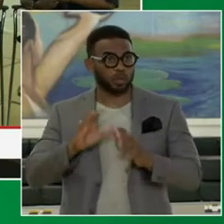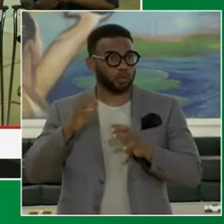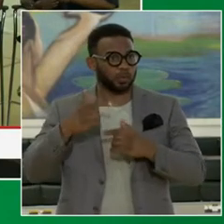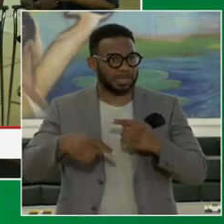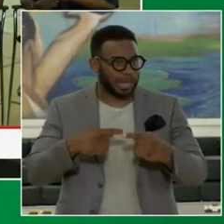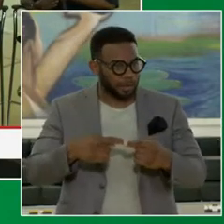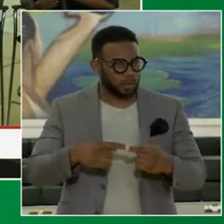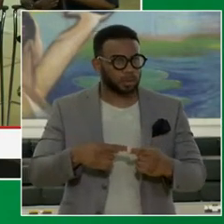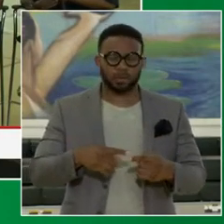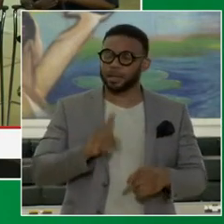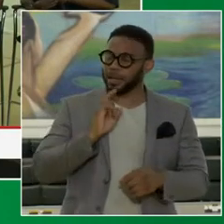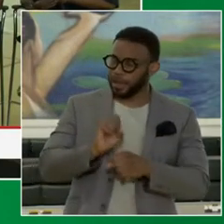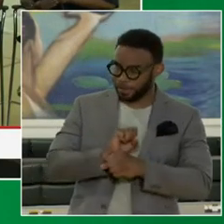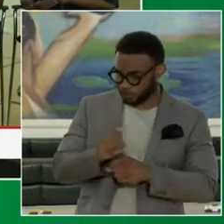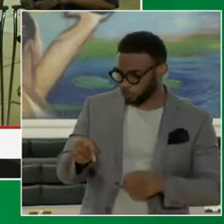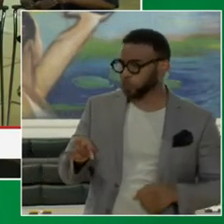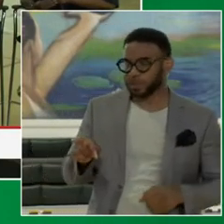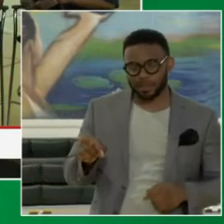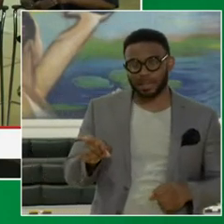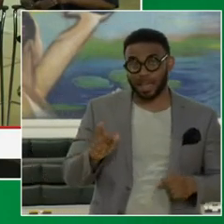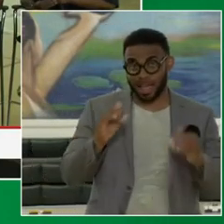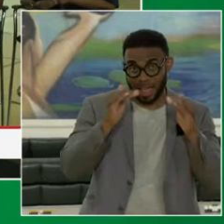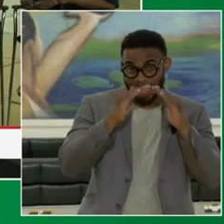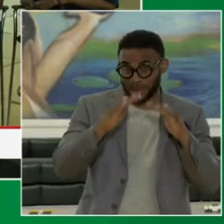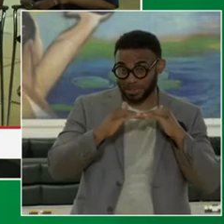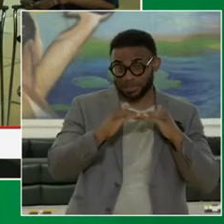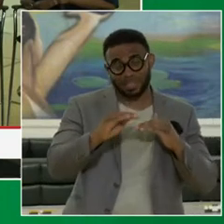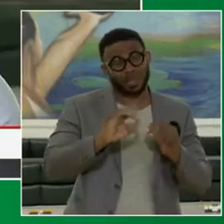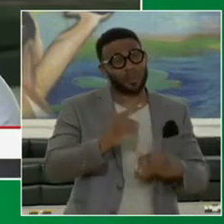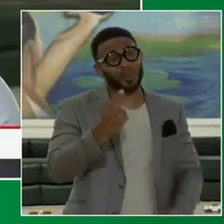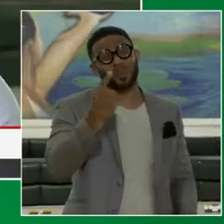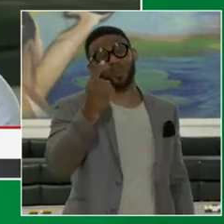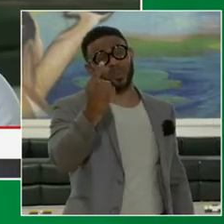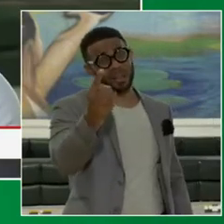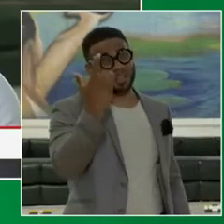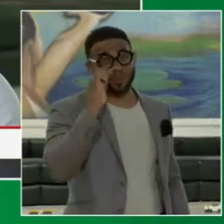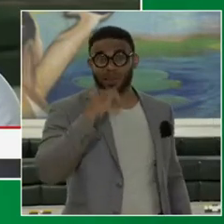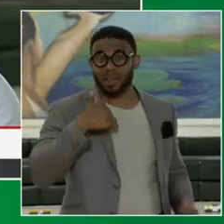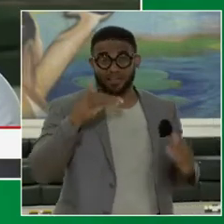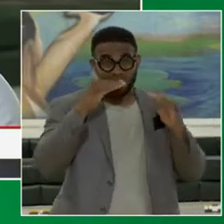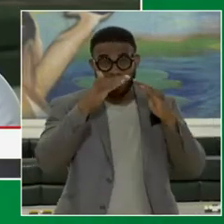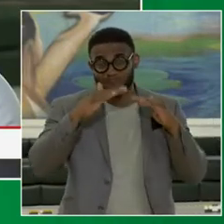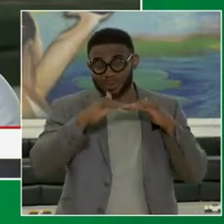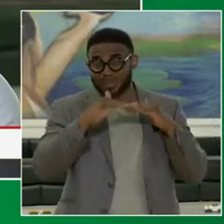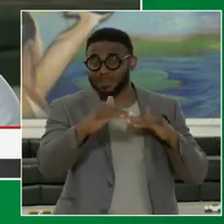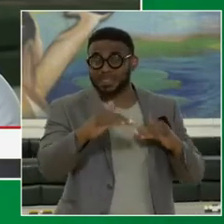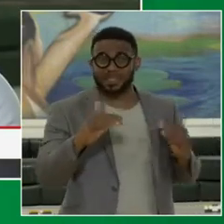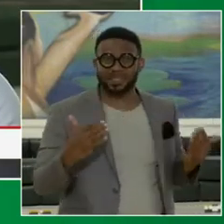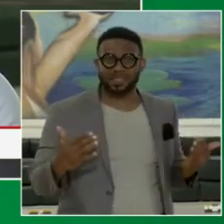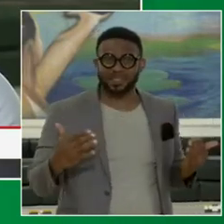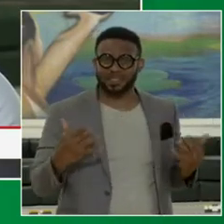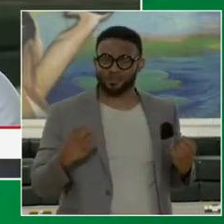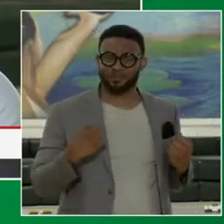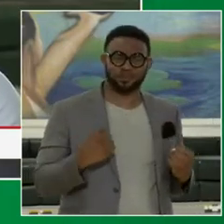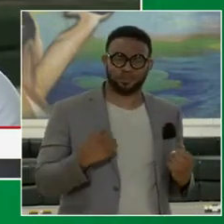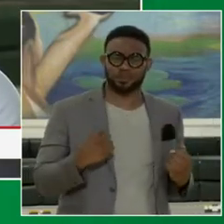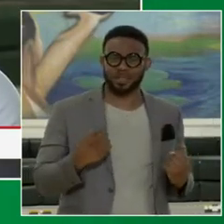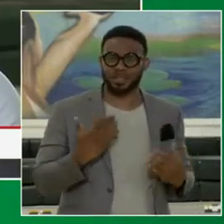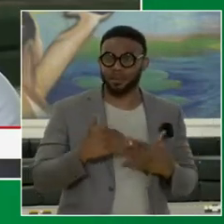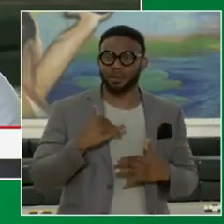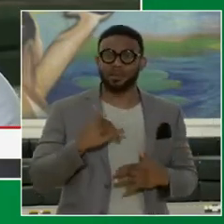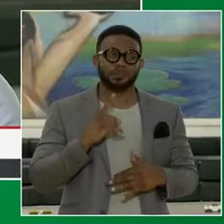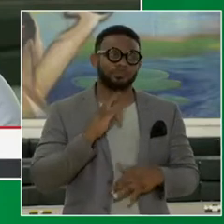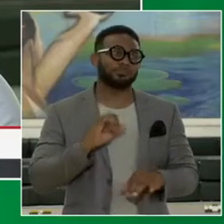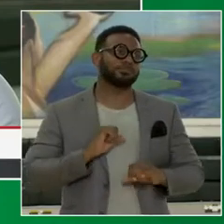cycle. Absolutely, and housing stability is number one. If you don't have housing stability, which is something that some of us take